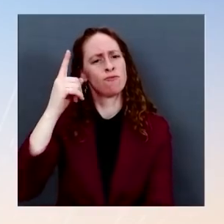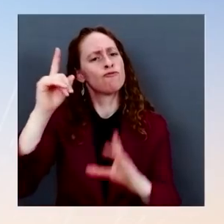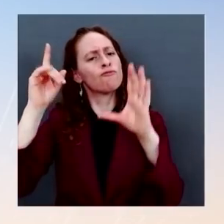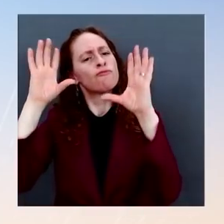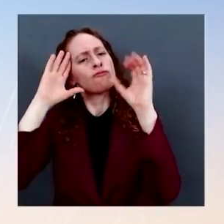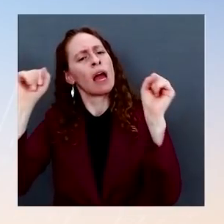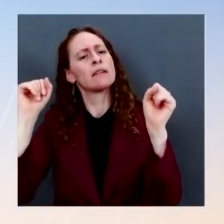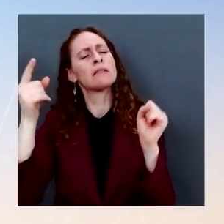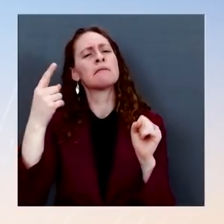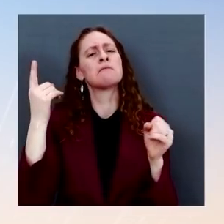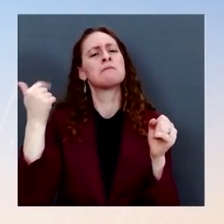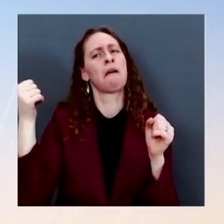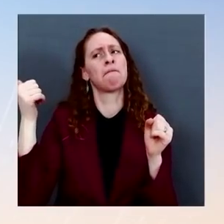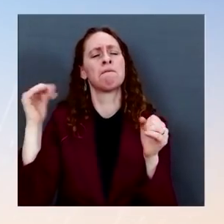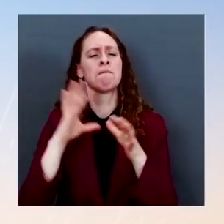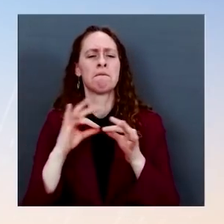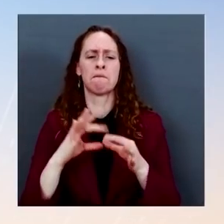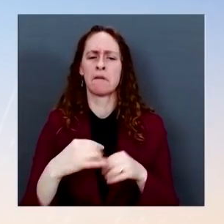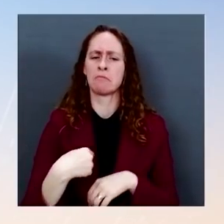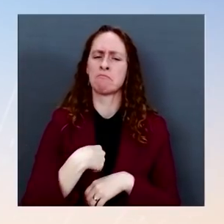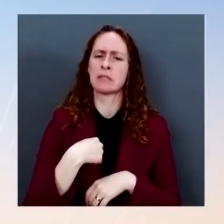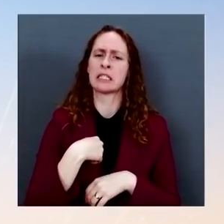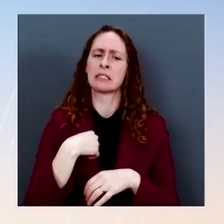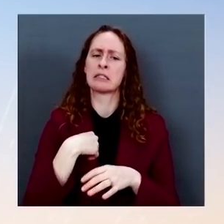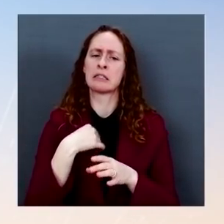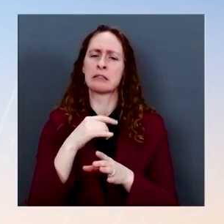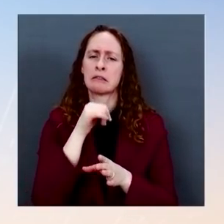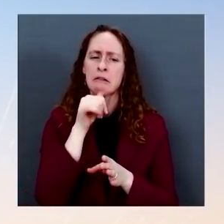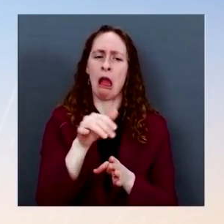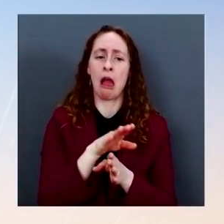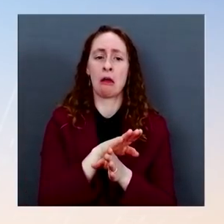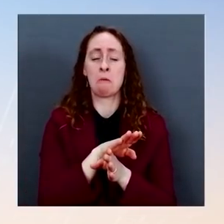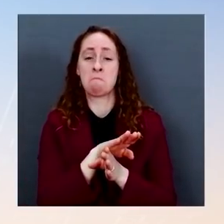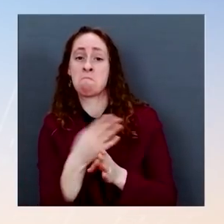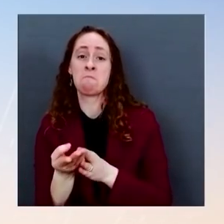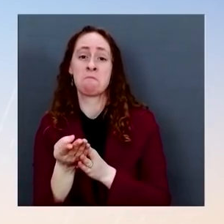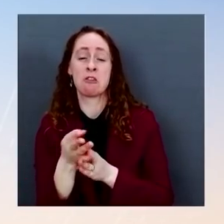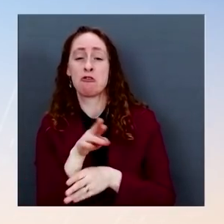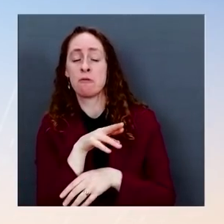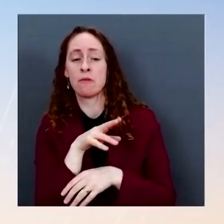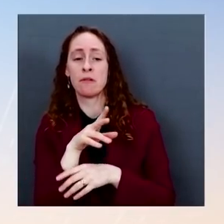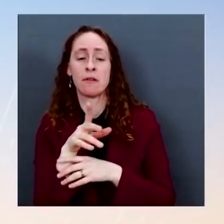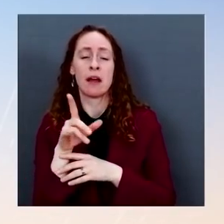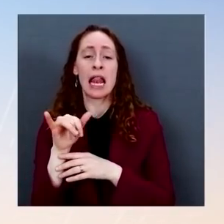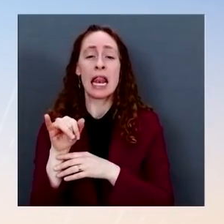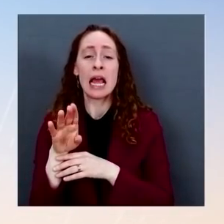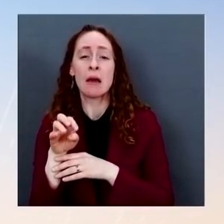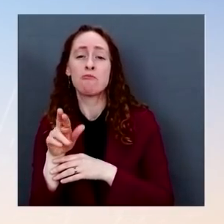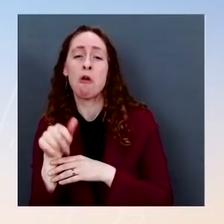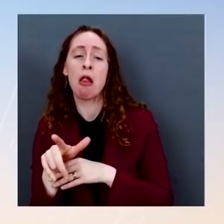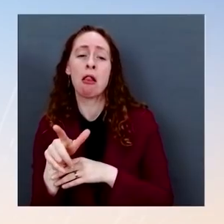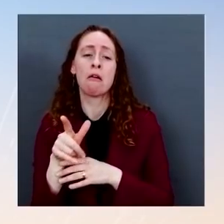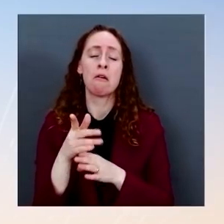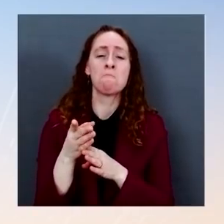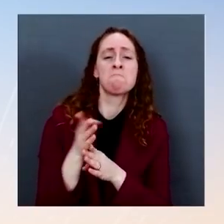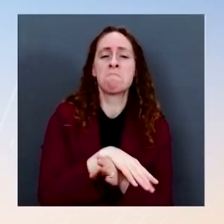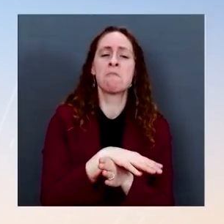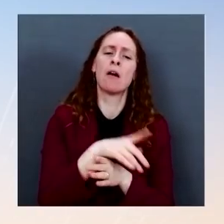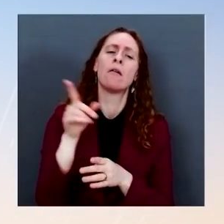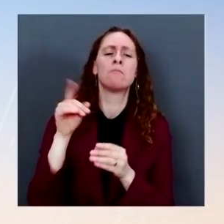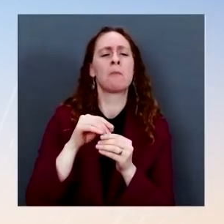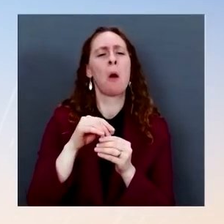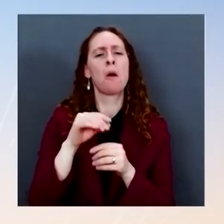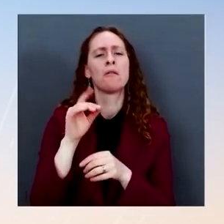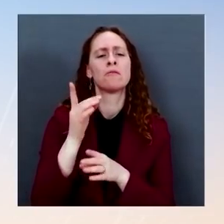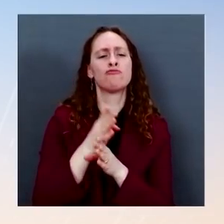are Biden and Manchin seemingly so far apart on this, where Manchin's wanting to bring Republicans in and the president has,